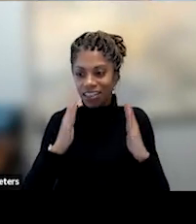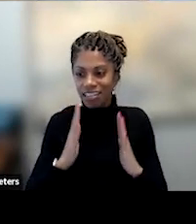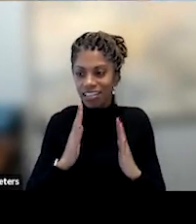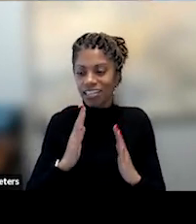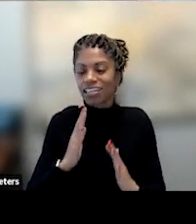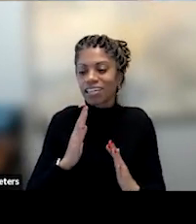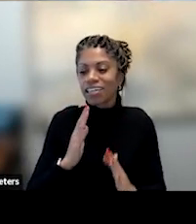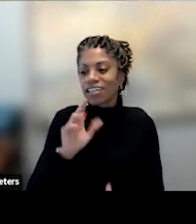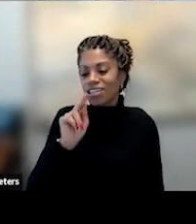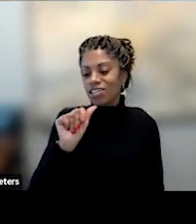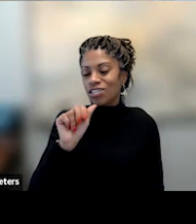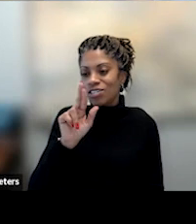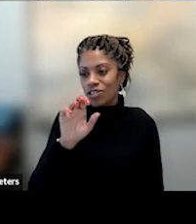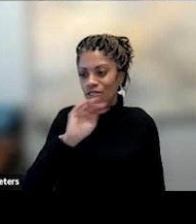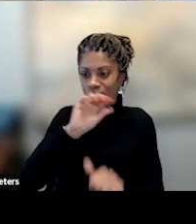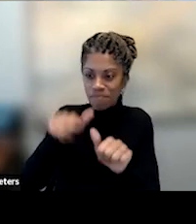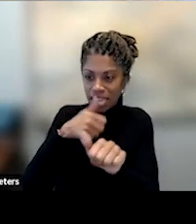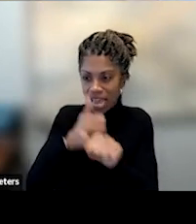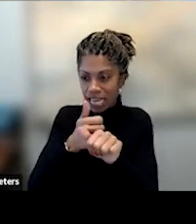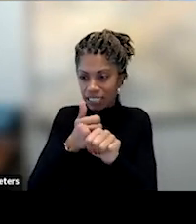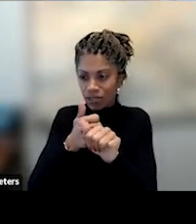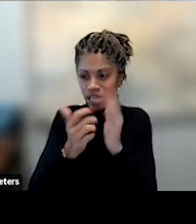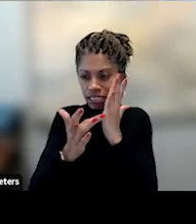lovely Kenya doing our ASL interpretation today.